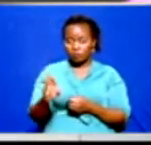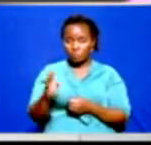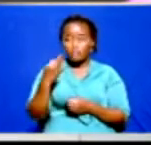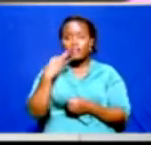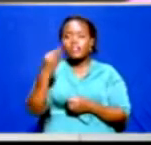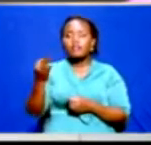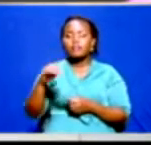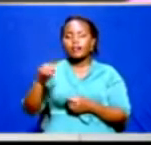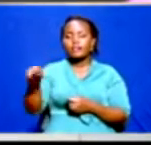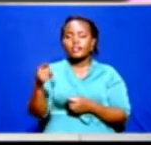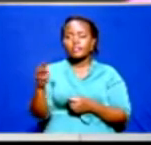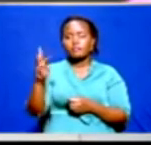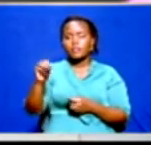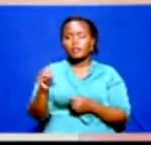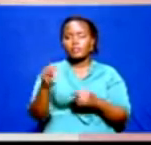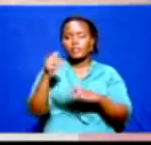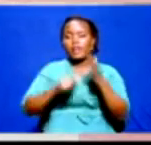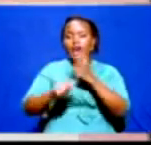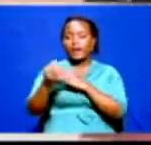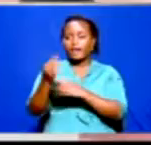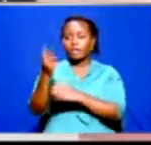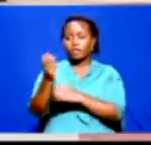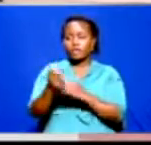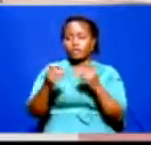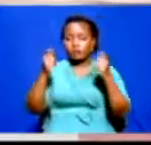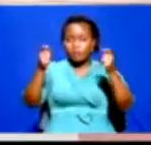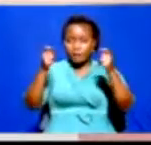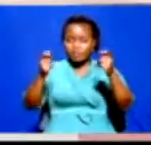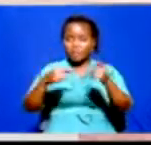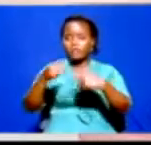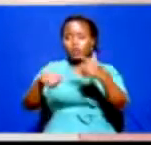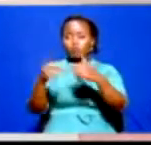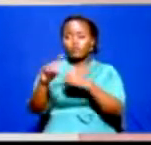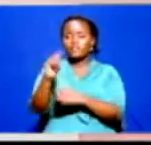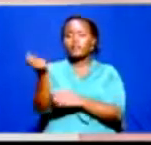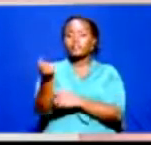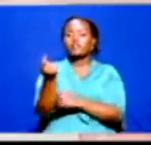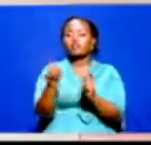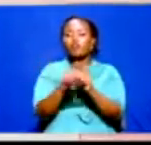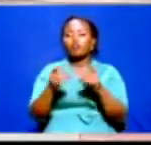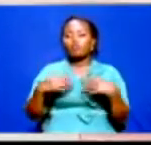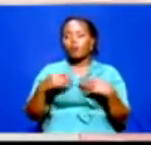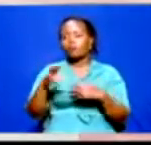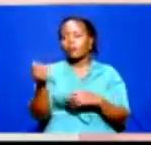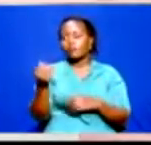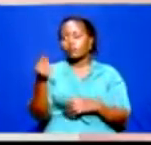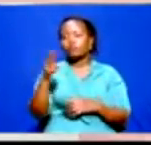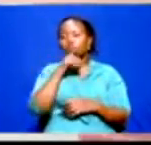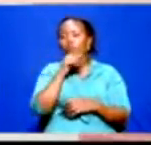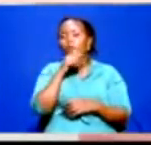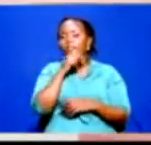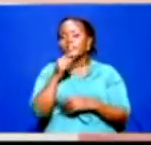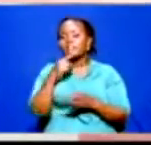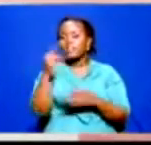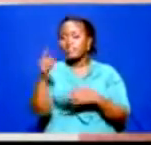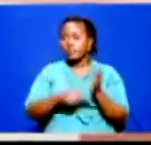world under 20 silver medalist, is in the Kenyan team, which also has Benjamin Kigen and Abraham Kibiwott. Bett says they have already